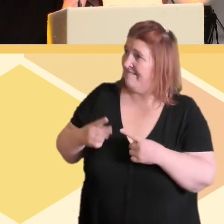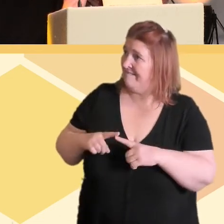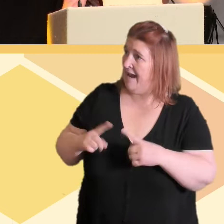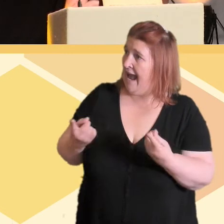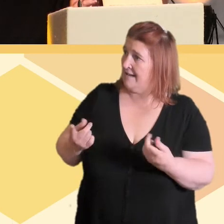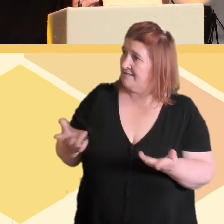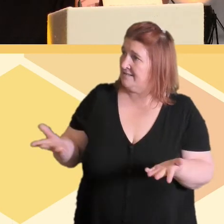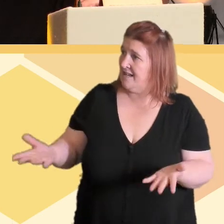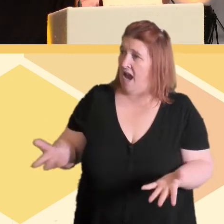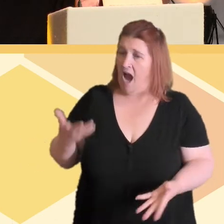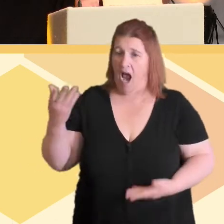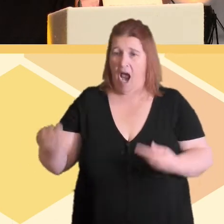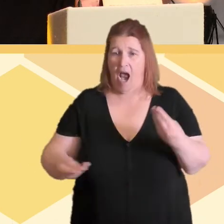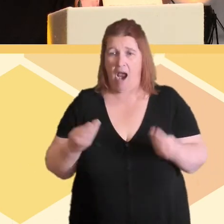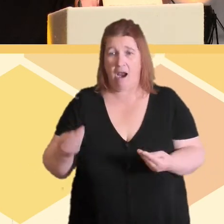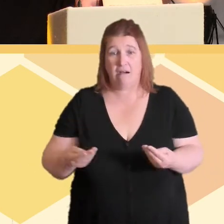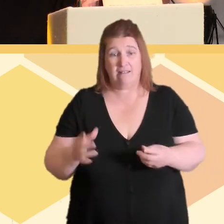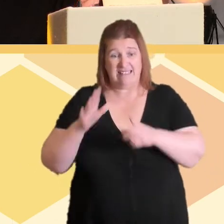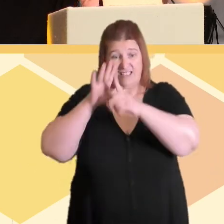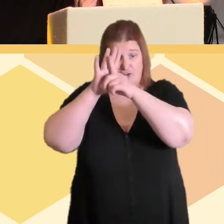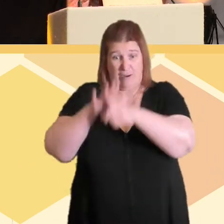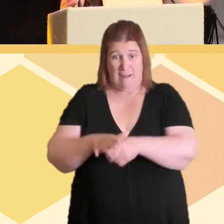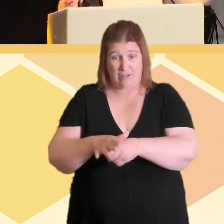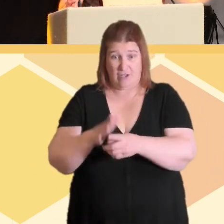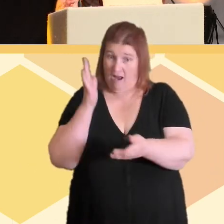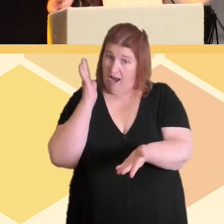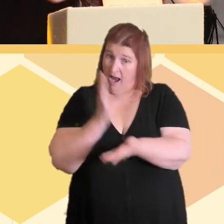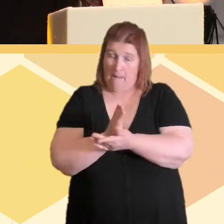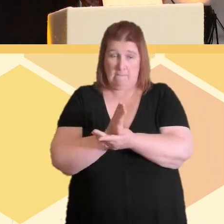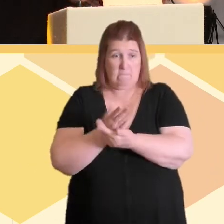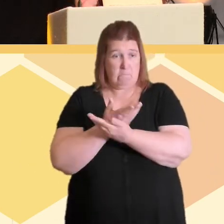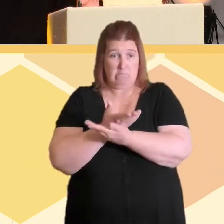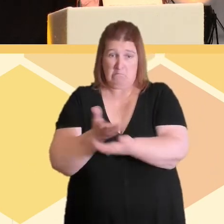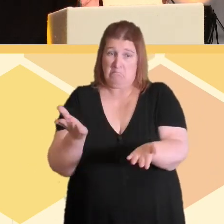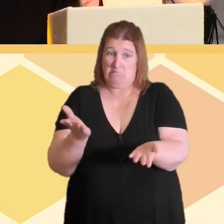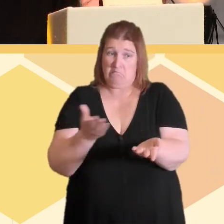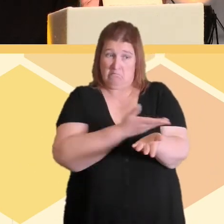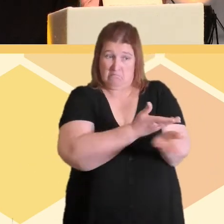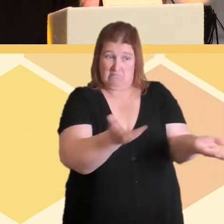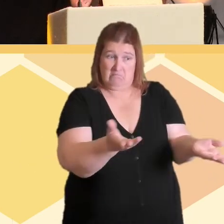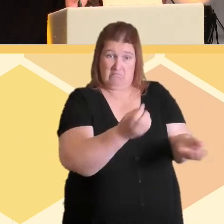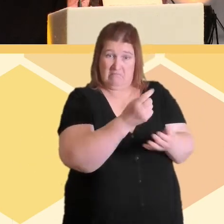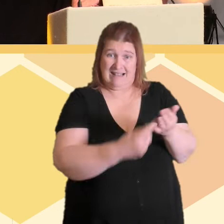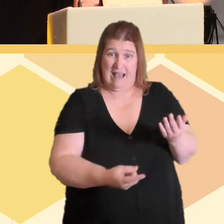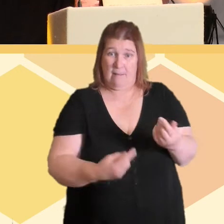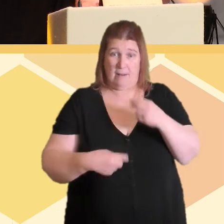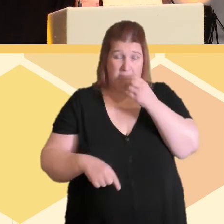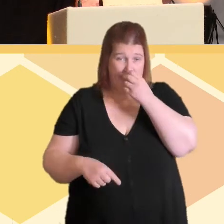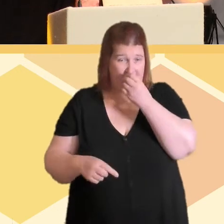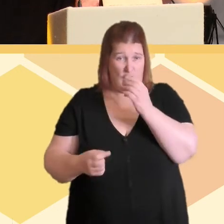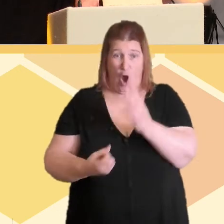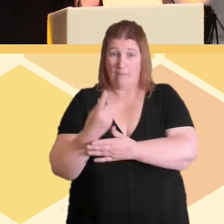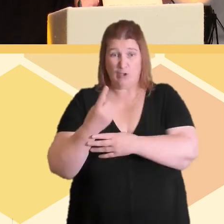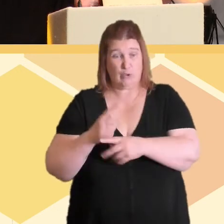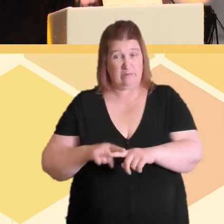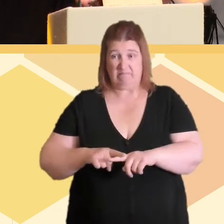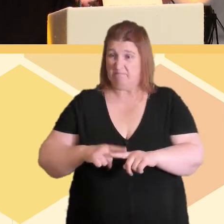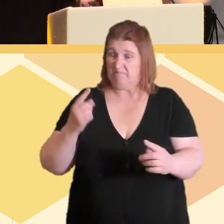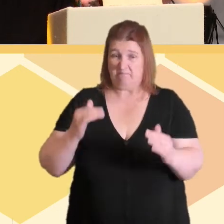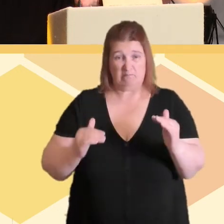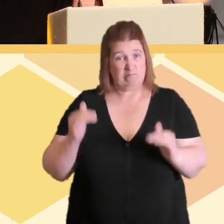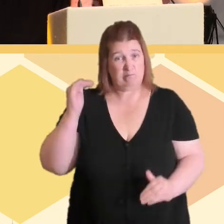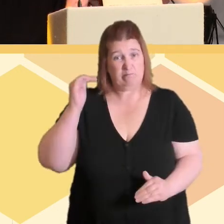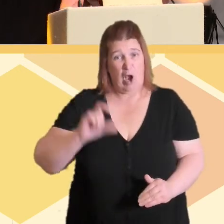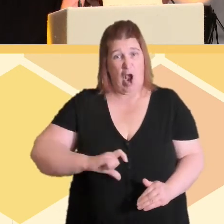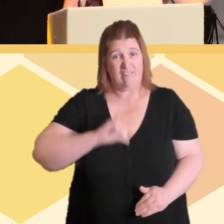reserve. Add to that the discrimination that's the very real experience for so many of us, and the loss of opportunity and lack of confidence